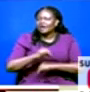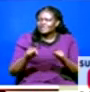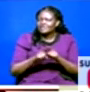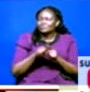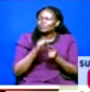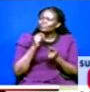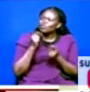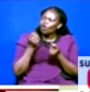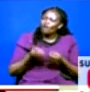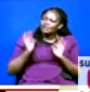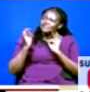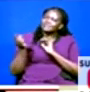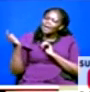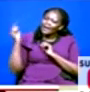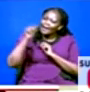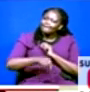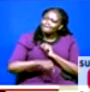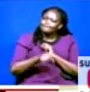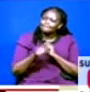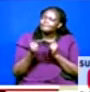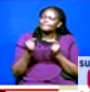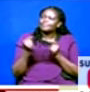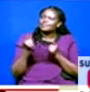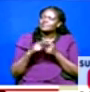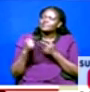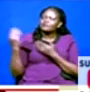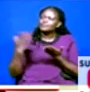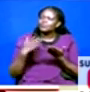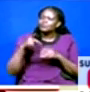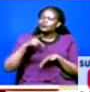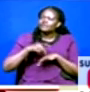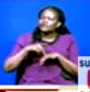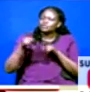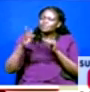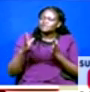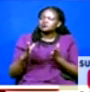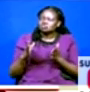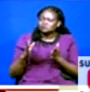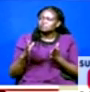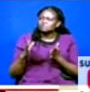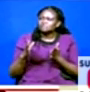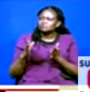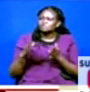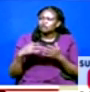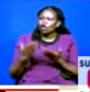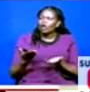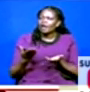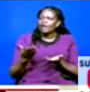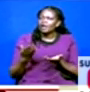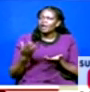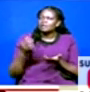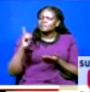officers coming in. This time they have brought in the provincial administration or the interior